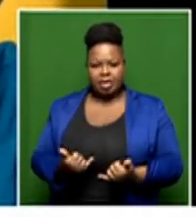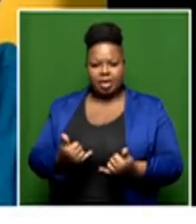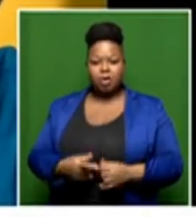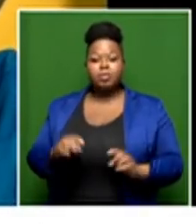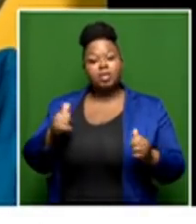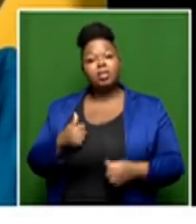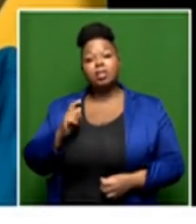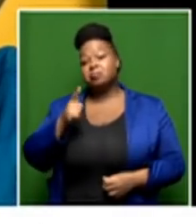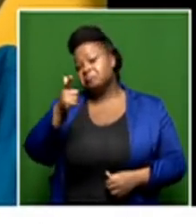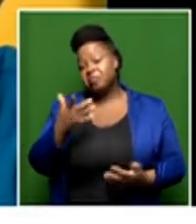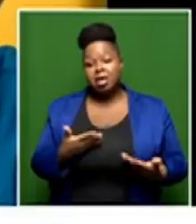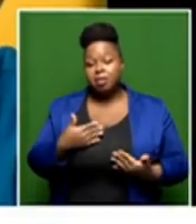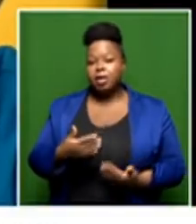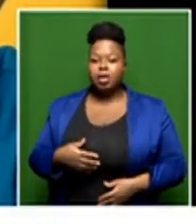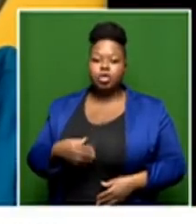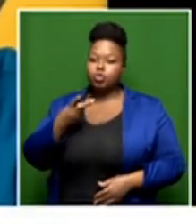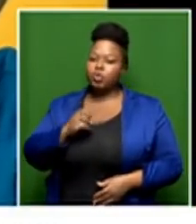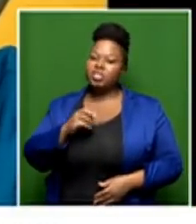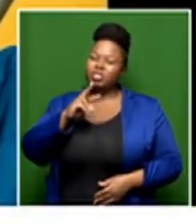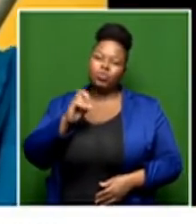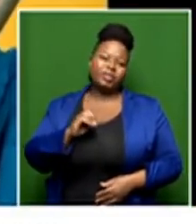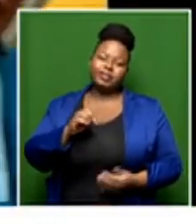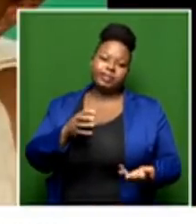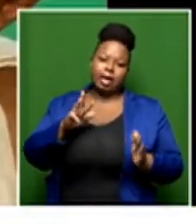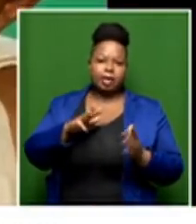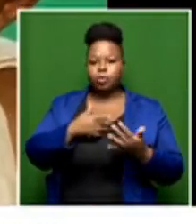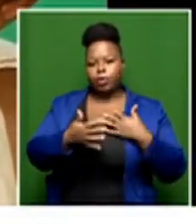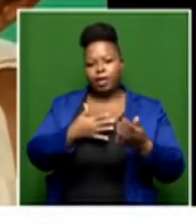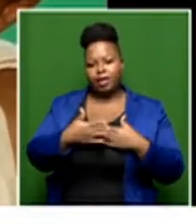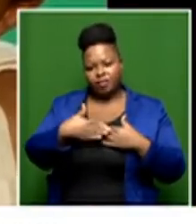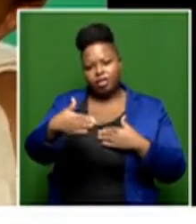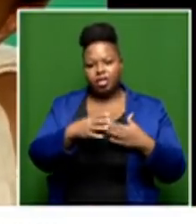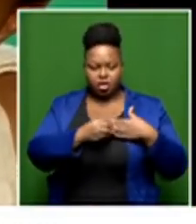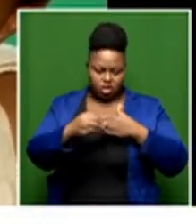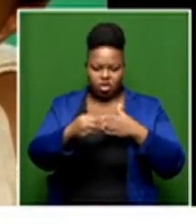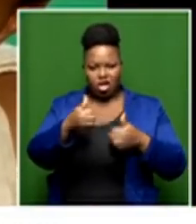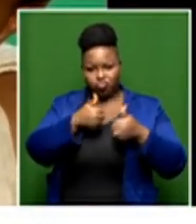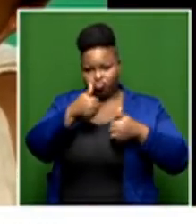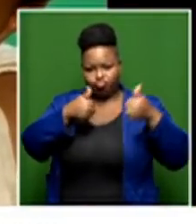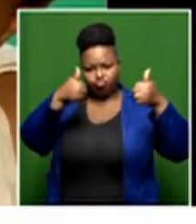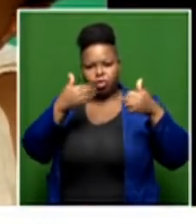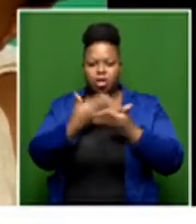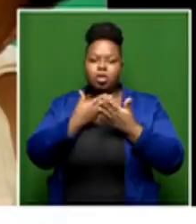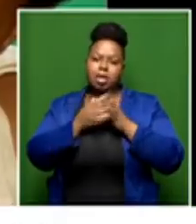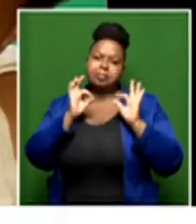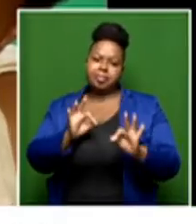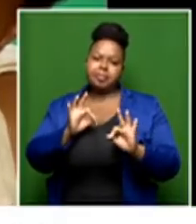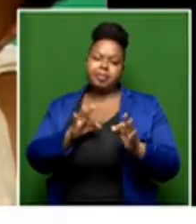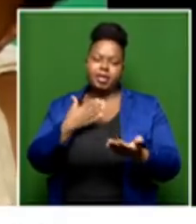come late 2020s, they may have built a good order of leadership that may